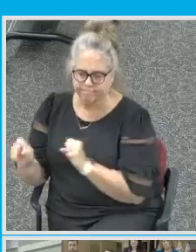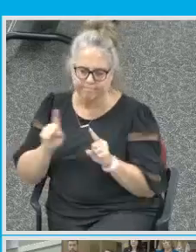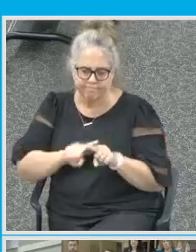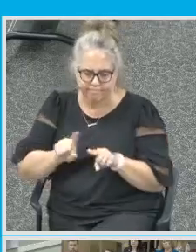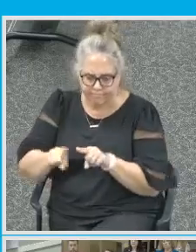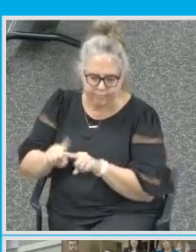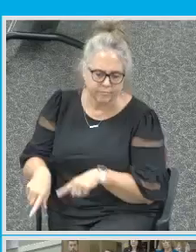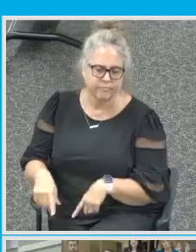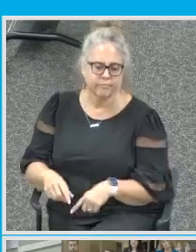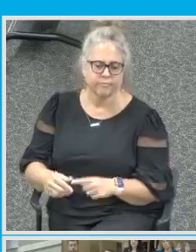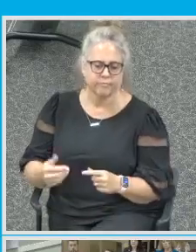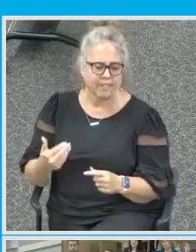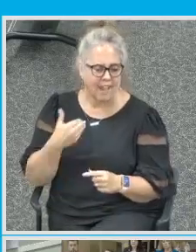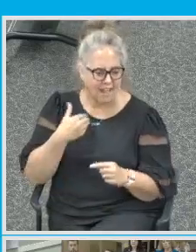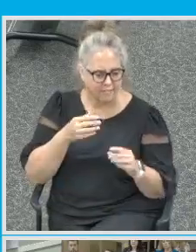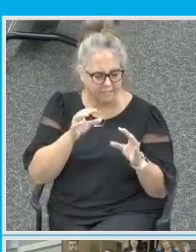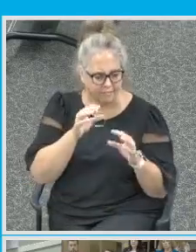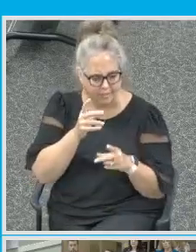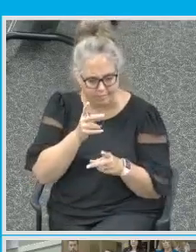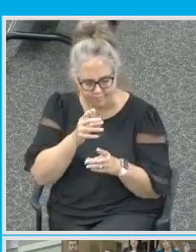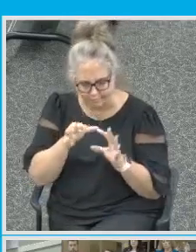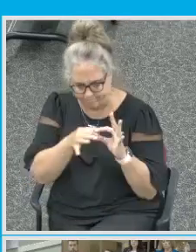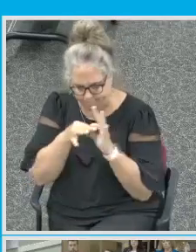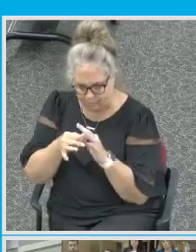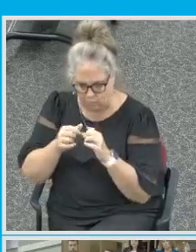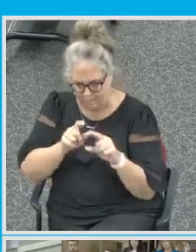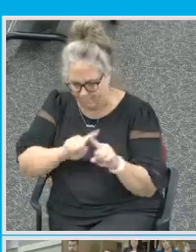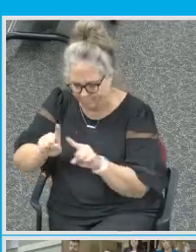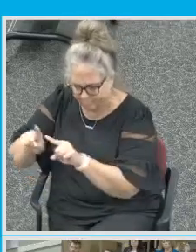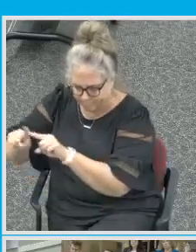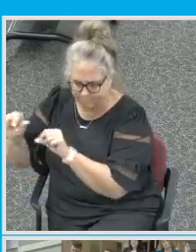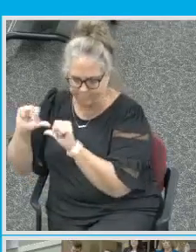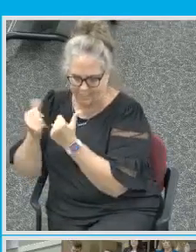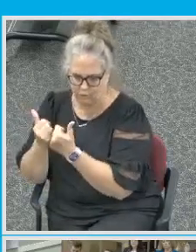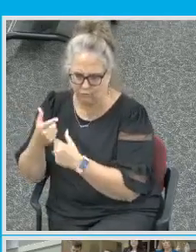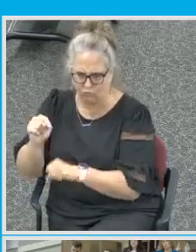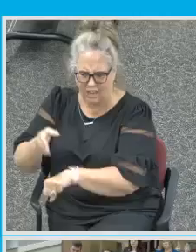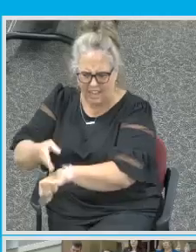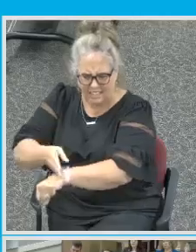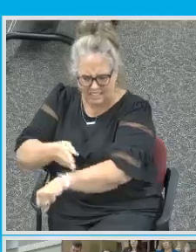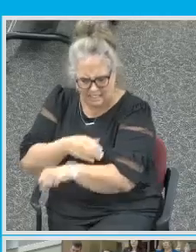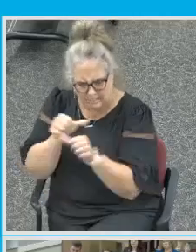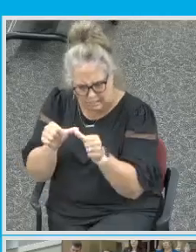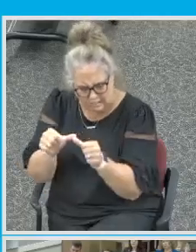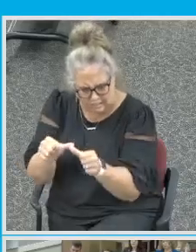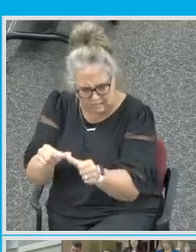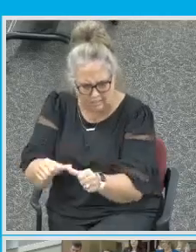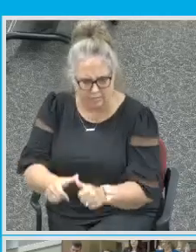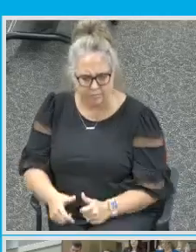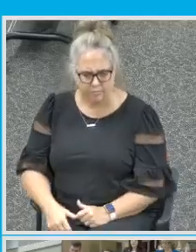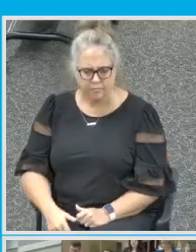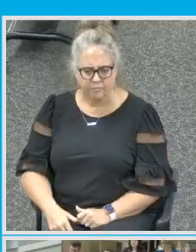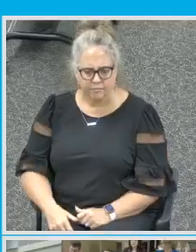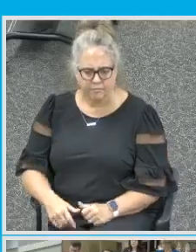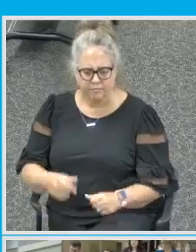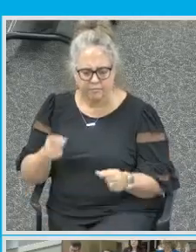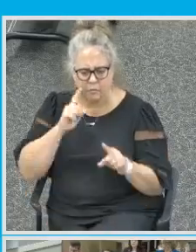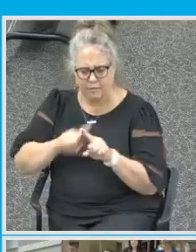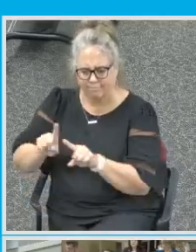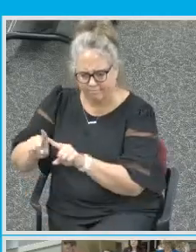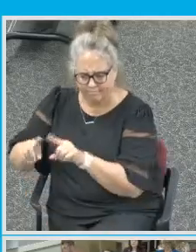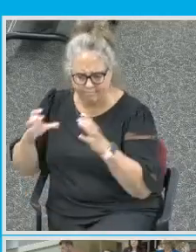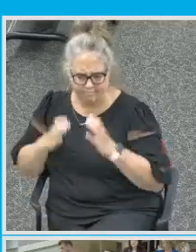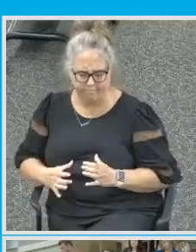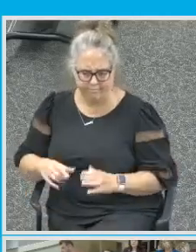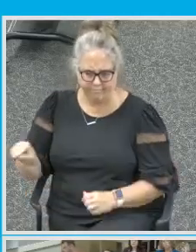among agencies is continuously improving, allowing for more positive client outcomes as they transition to various care providers and through